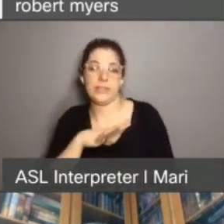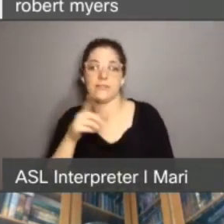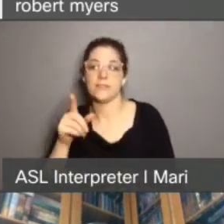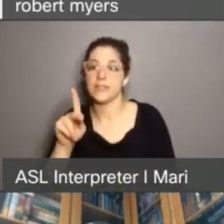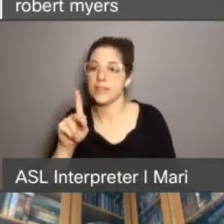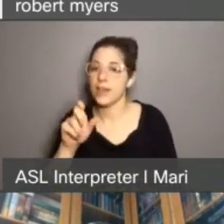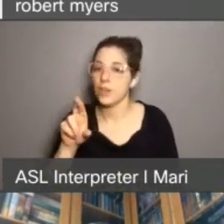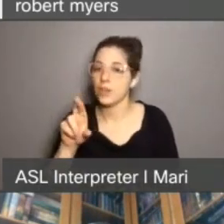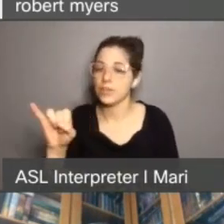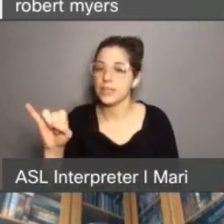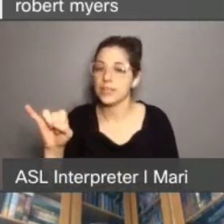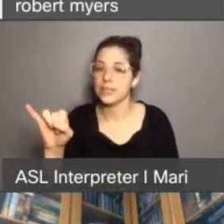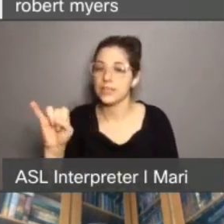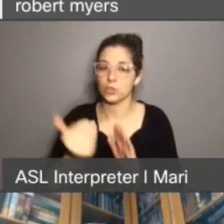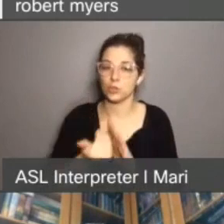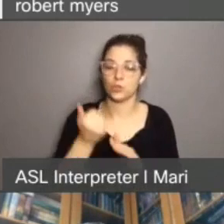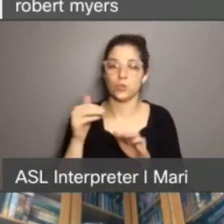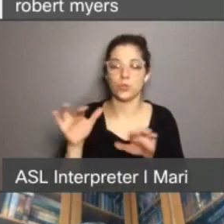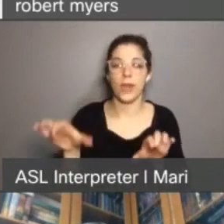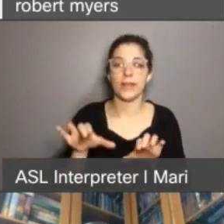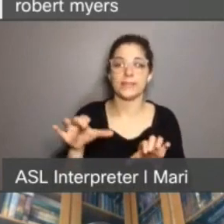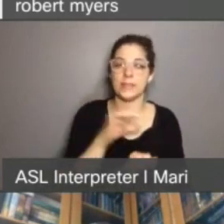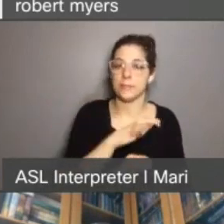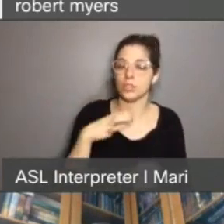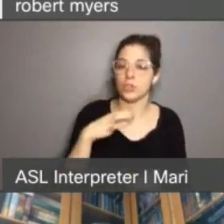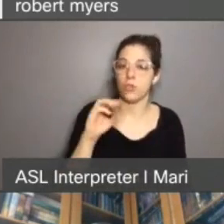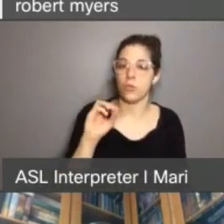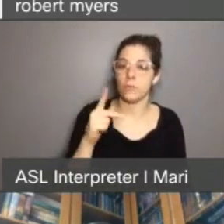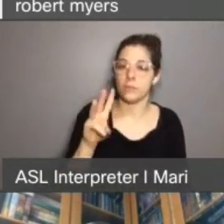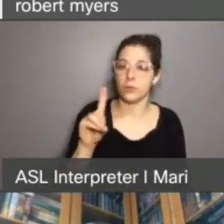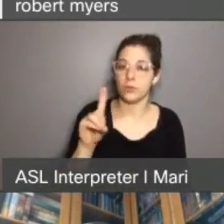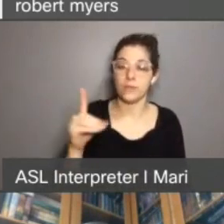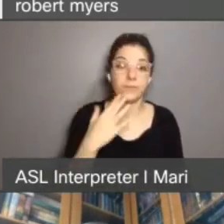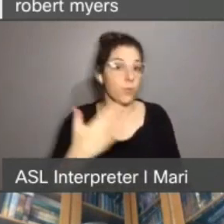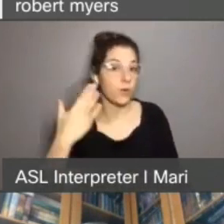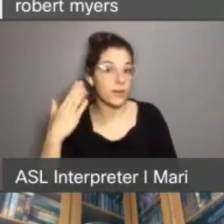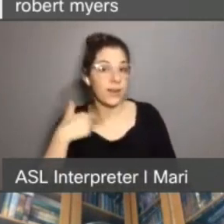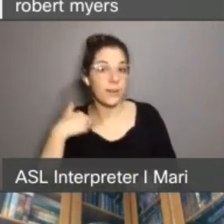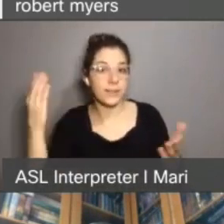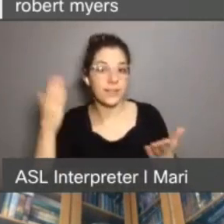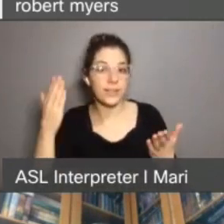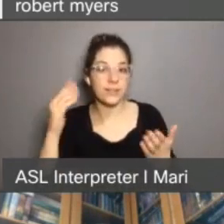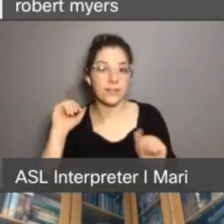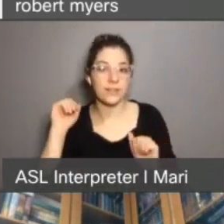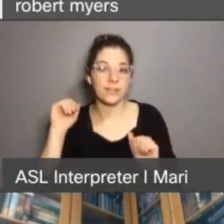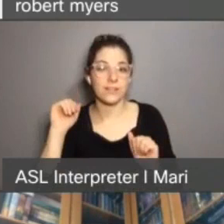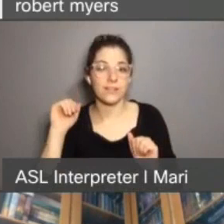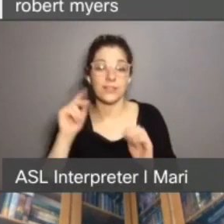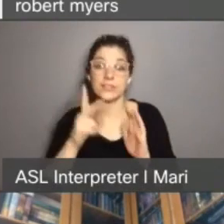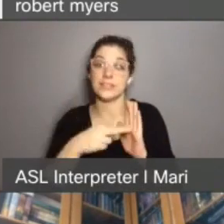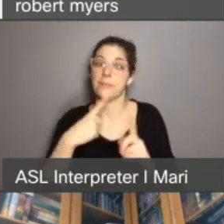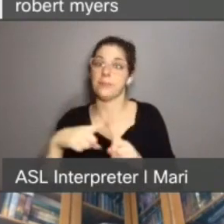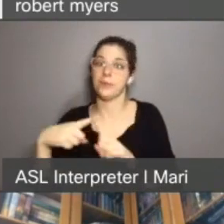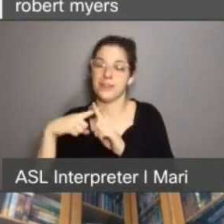Carrie Neifeld, the new acting commissioner of OPWDD. Morning, I'm here. Oh, sorry, I was double muted. It's